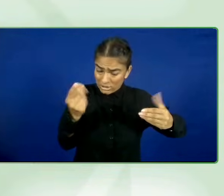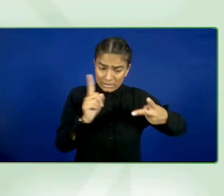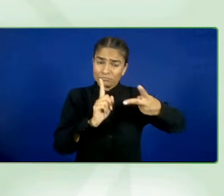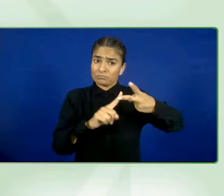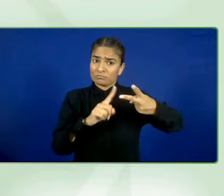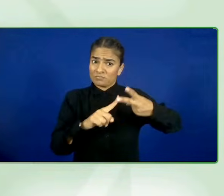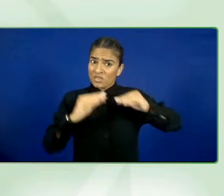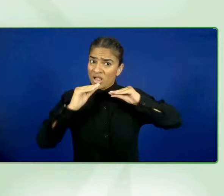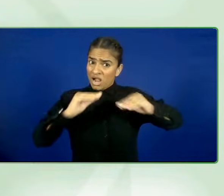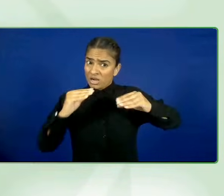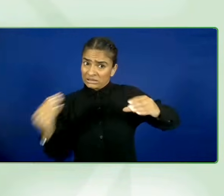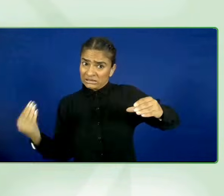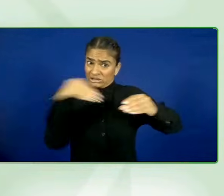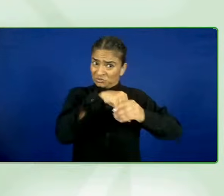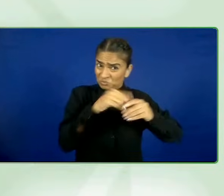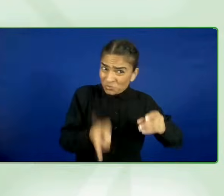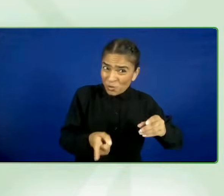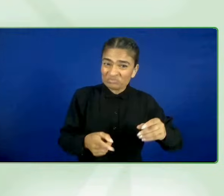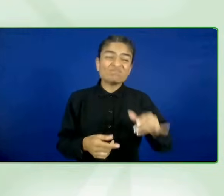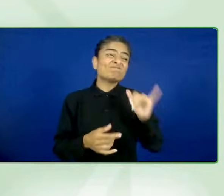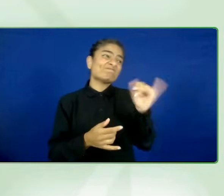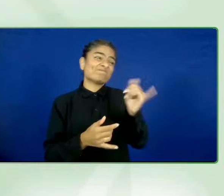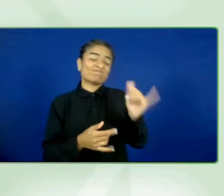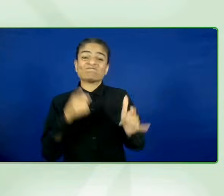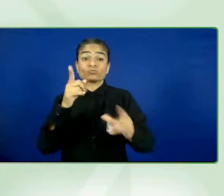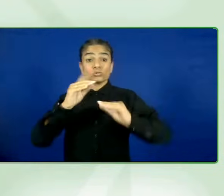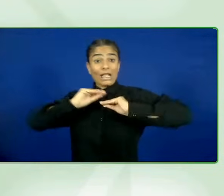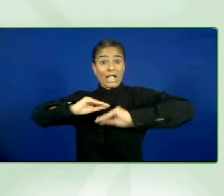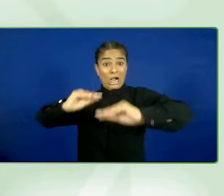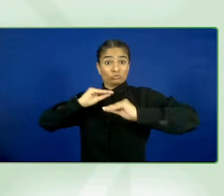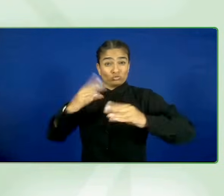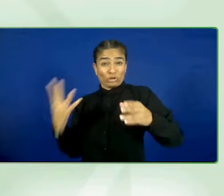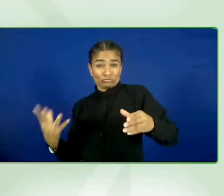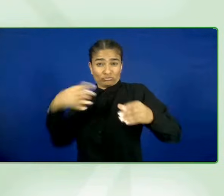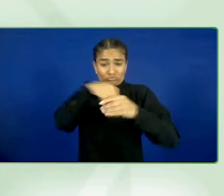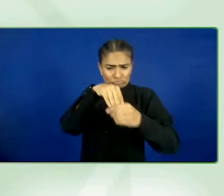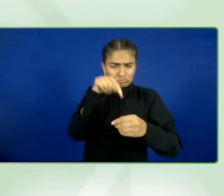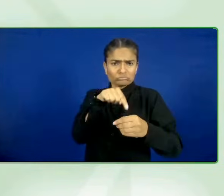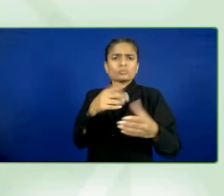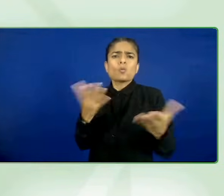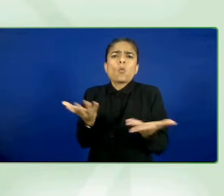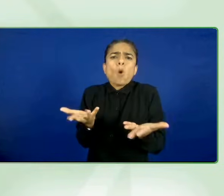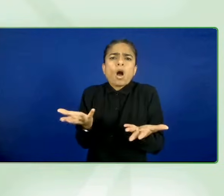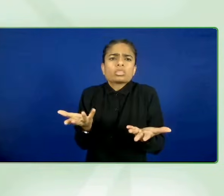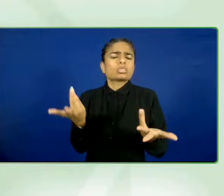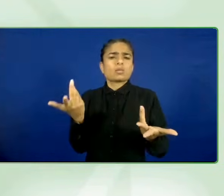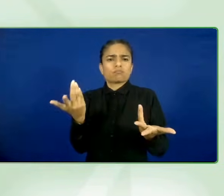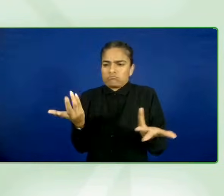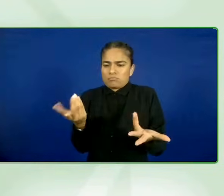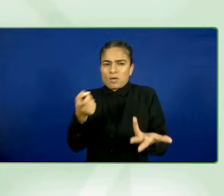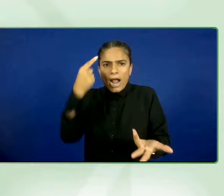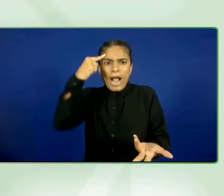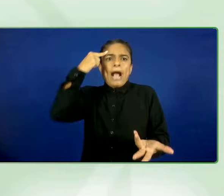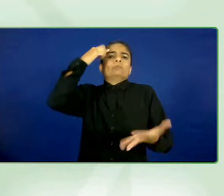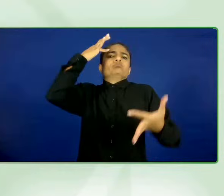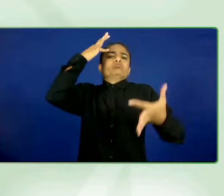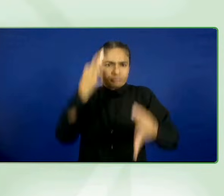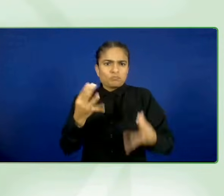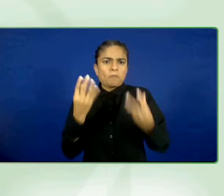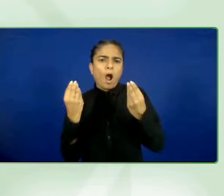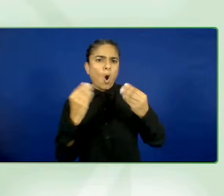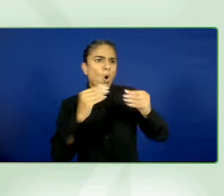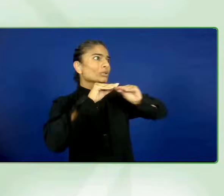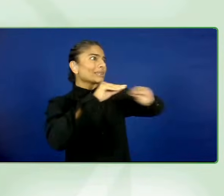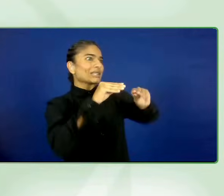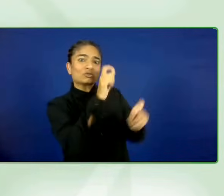for you to educate both the producers or why they need to make the films accessible, and how did you